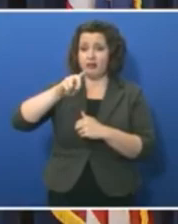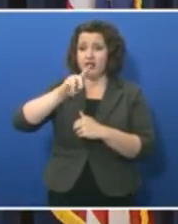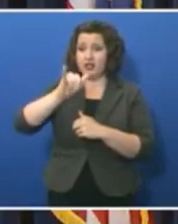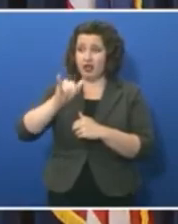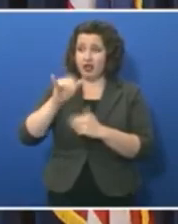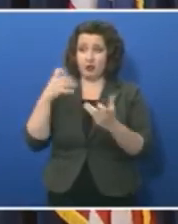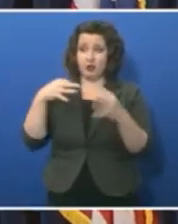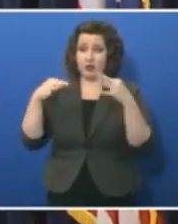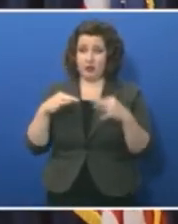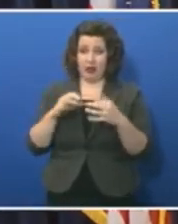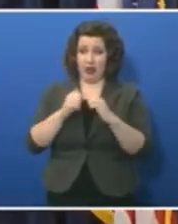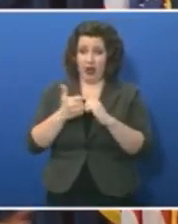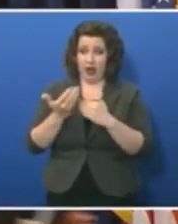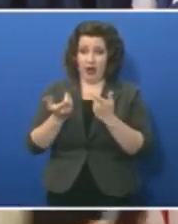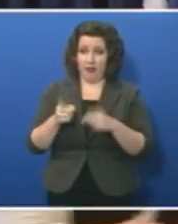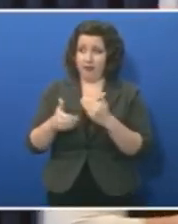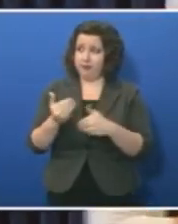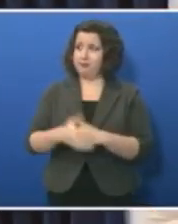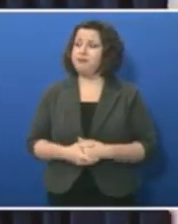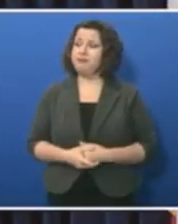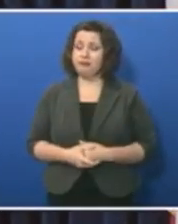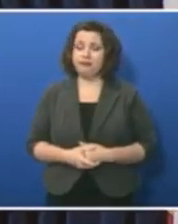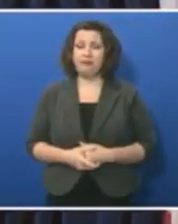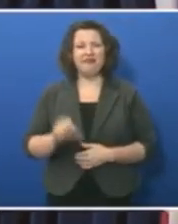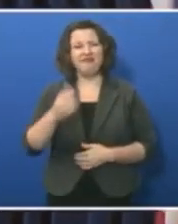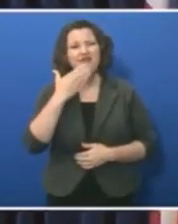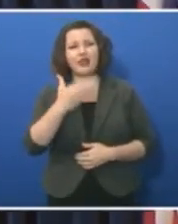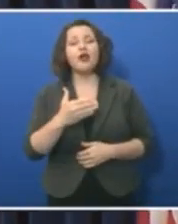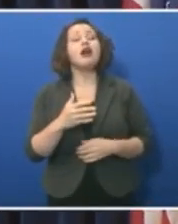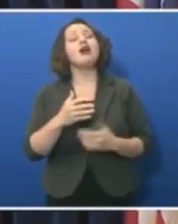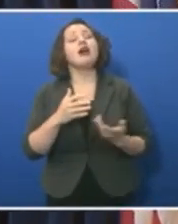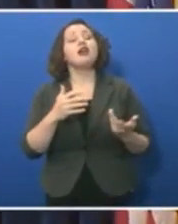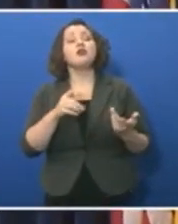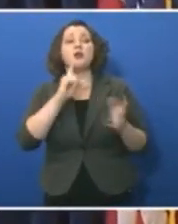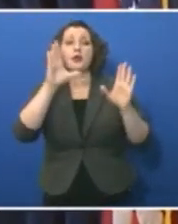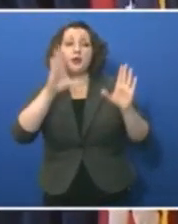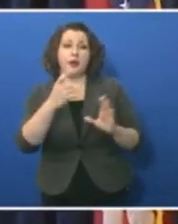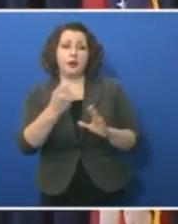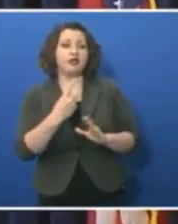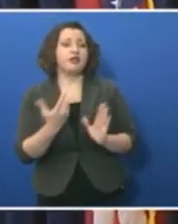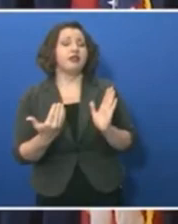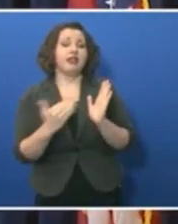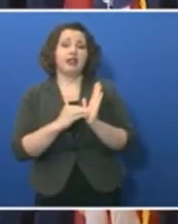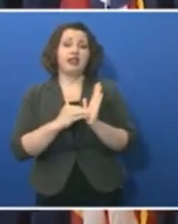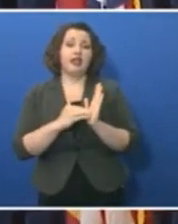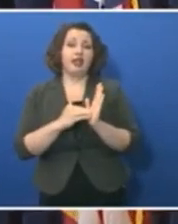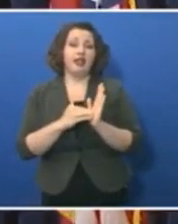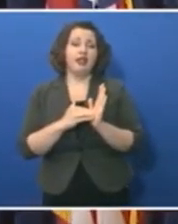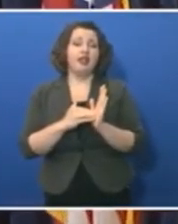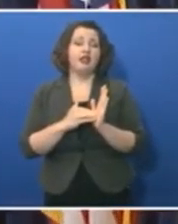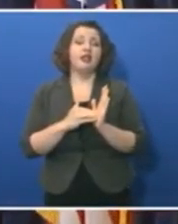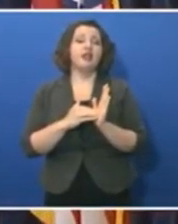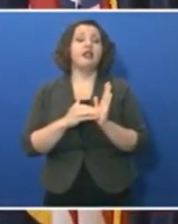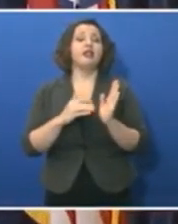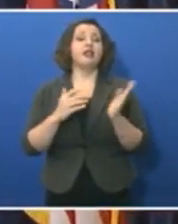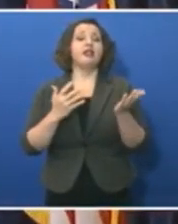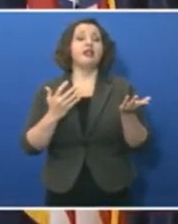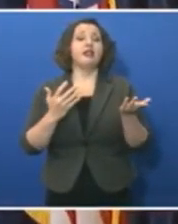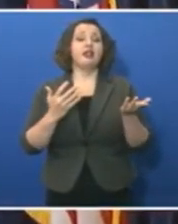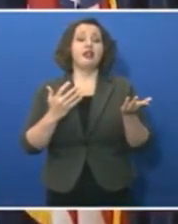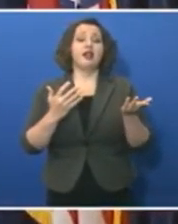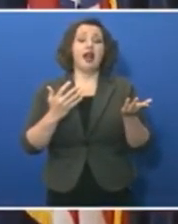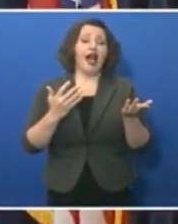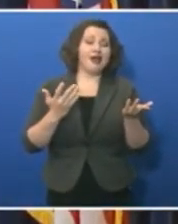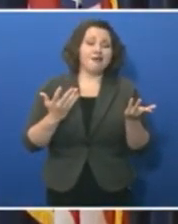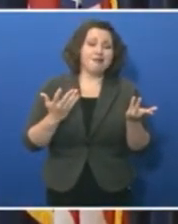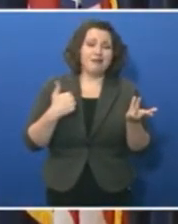bit about how that works? Yeah, thank you, Governor. I think it's a great question, and again, I think I would add by saying, of course I